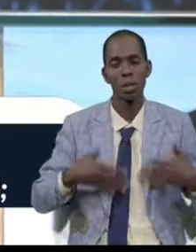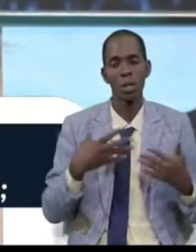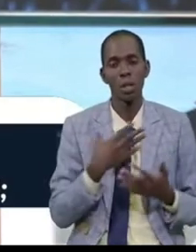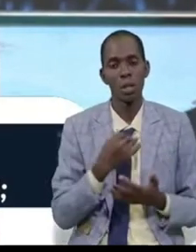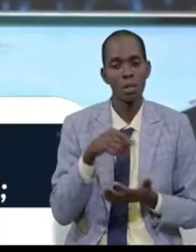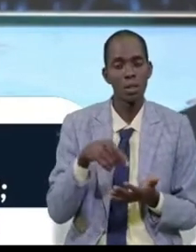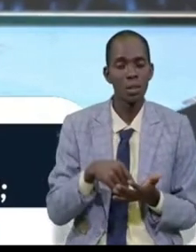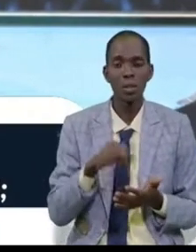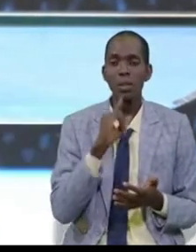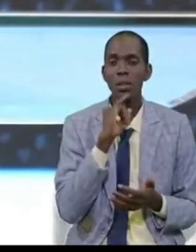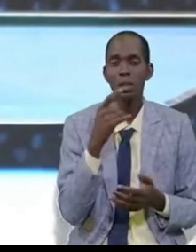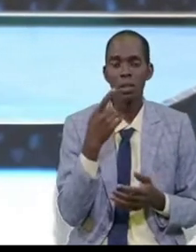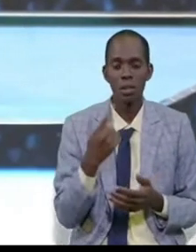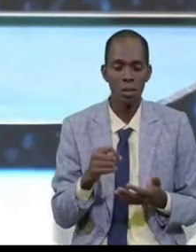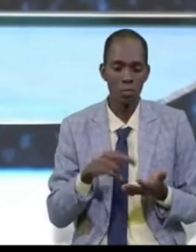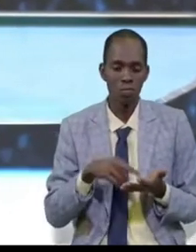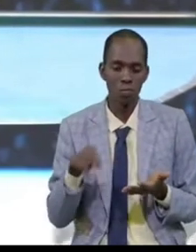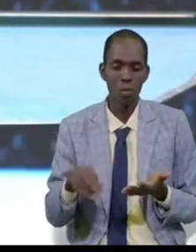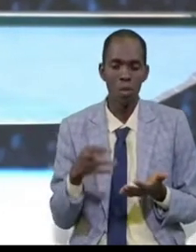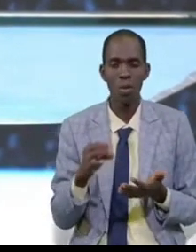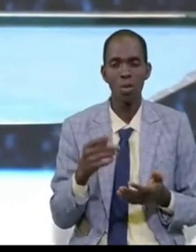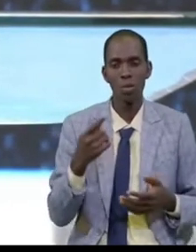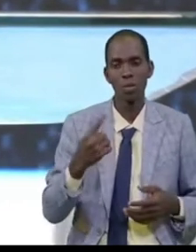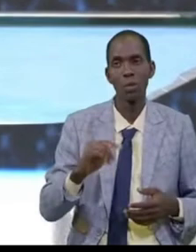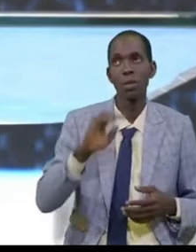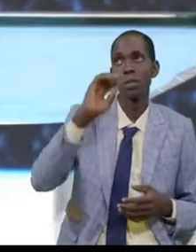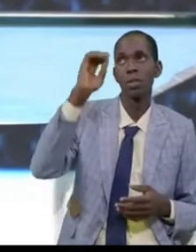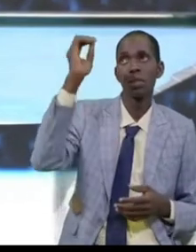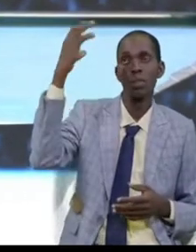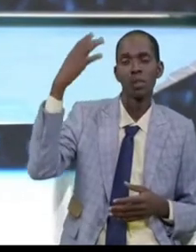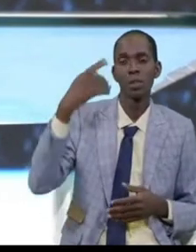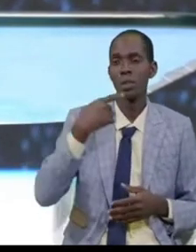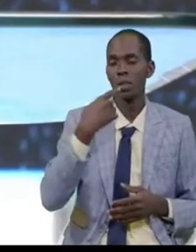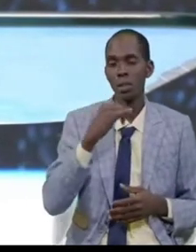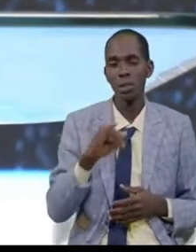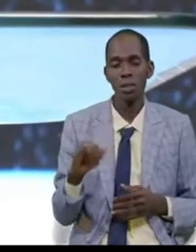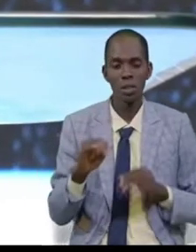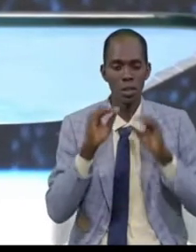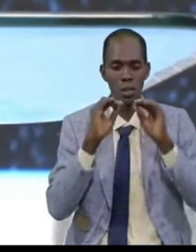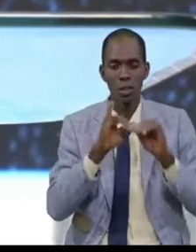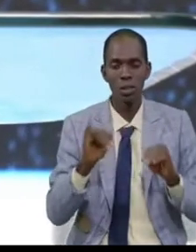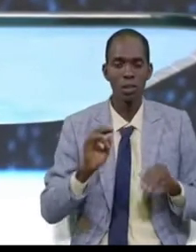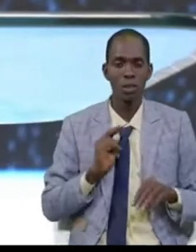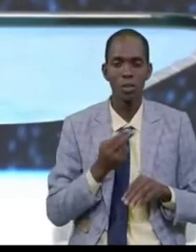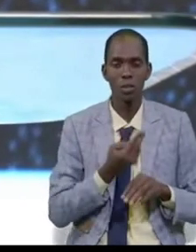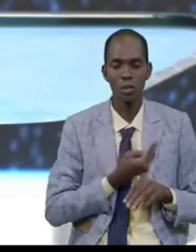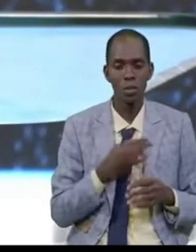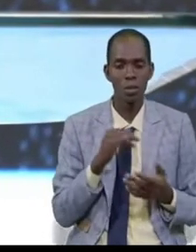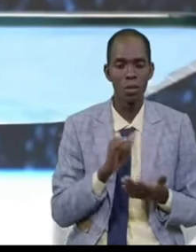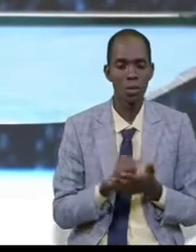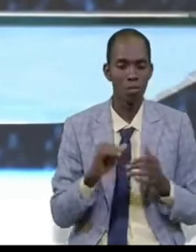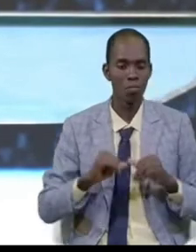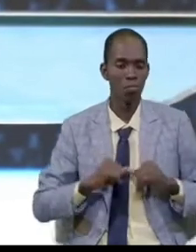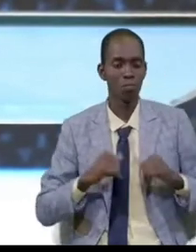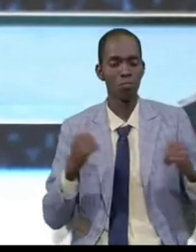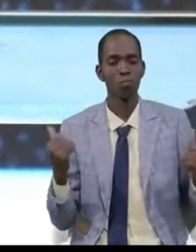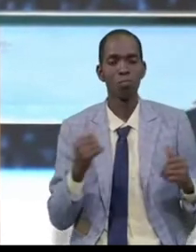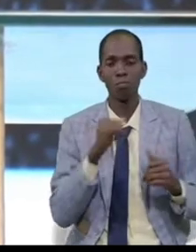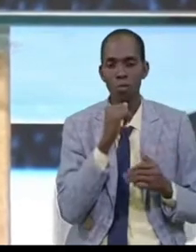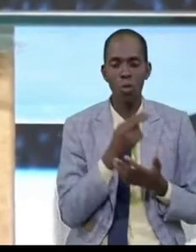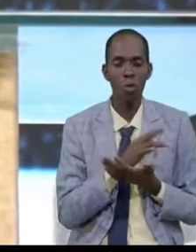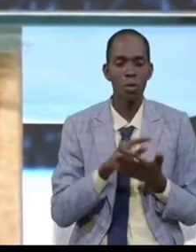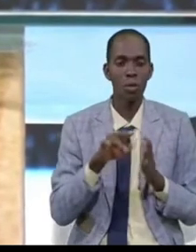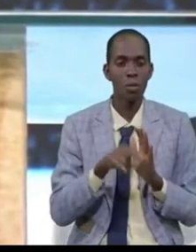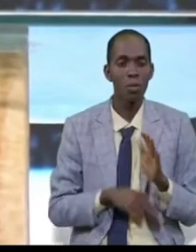is the result of the grace. Look at verse 12. It says, teaching us that denying ungodliness and worldly laws,